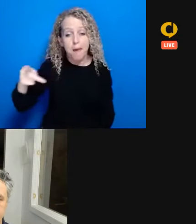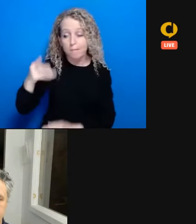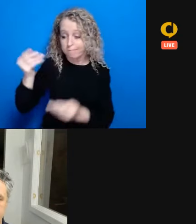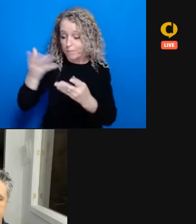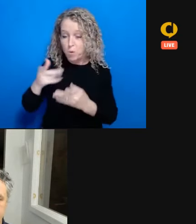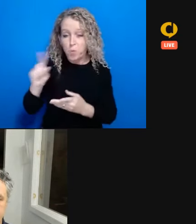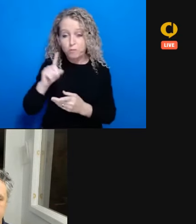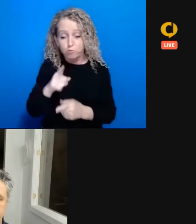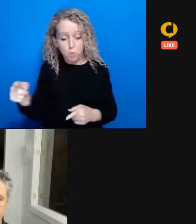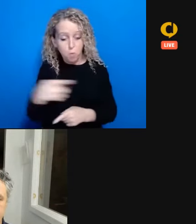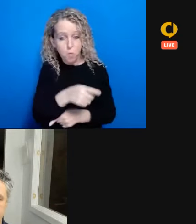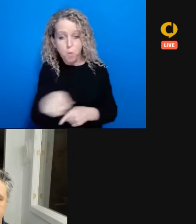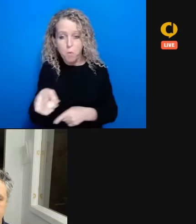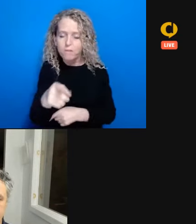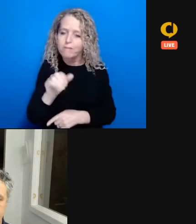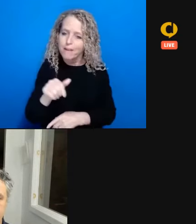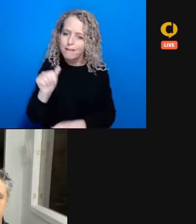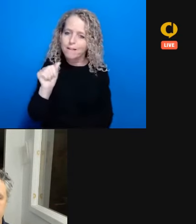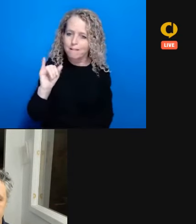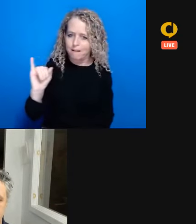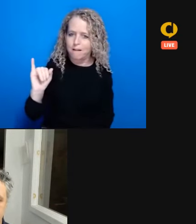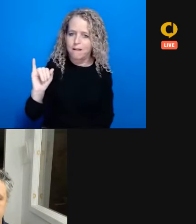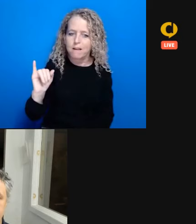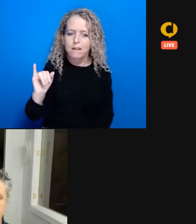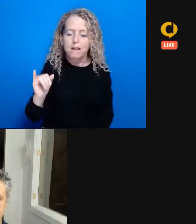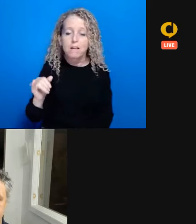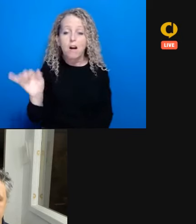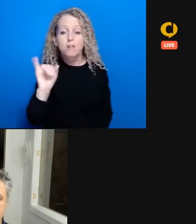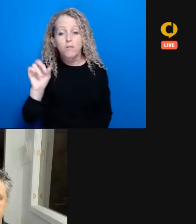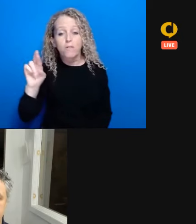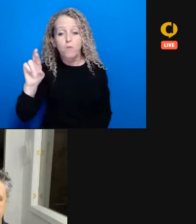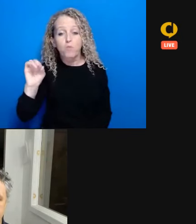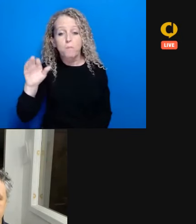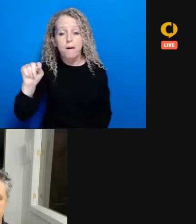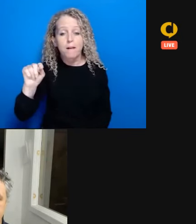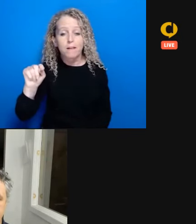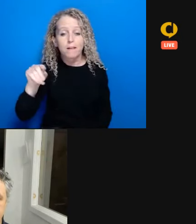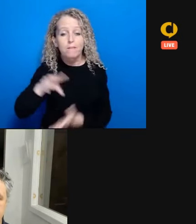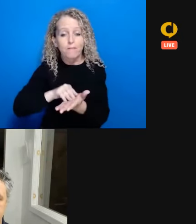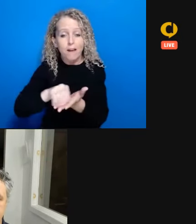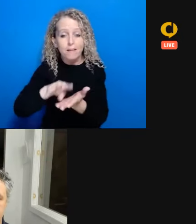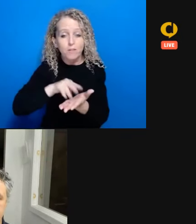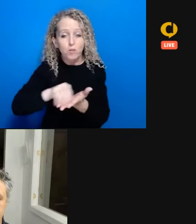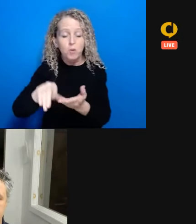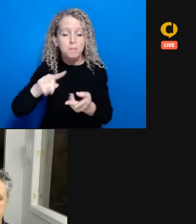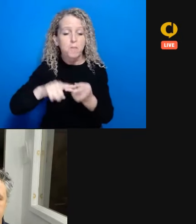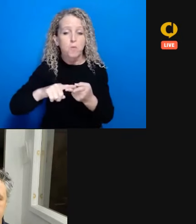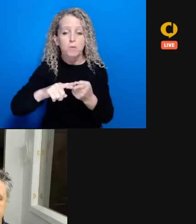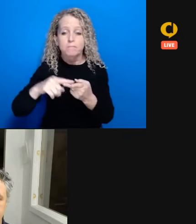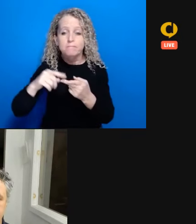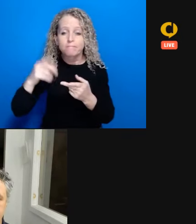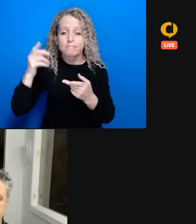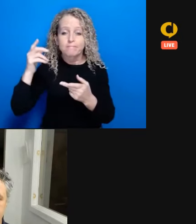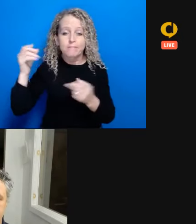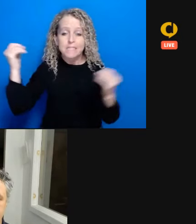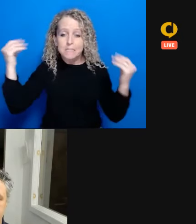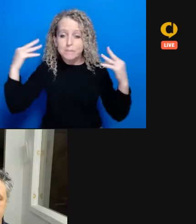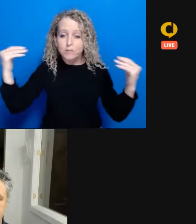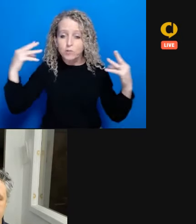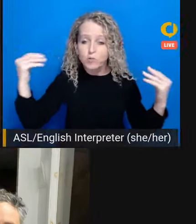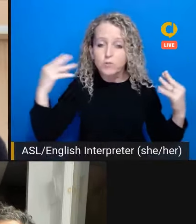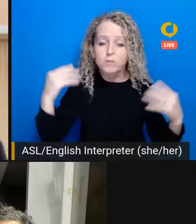in robotic vacuums and smart speakers, and sometimes even in more mundane things like heating